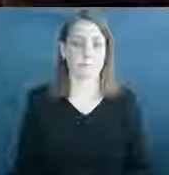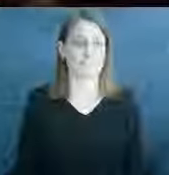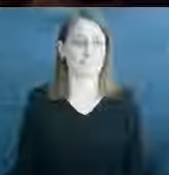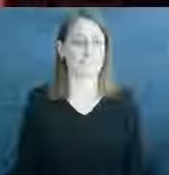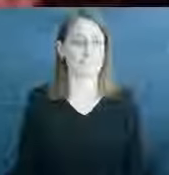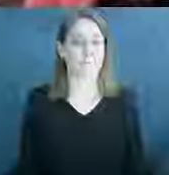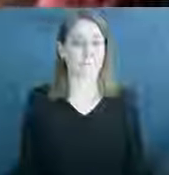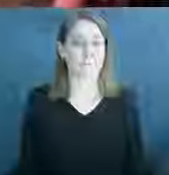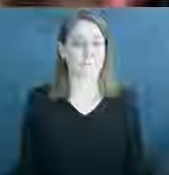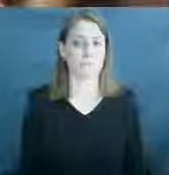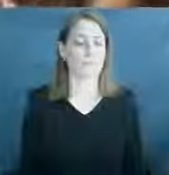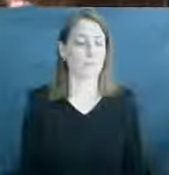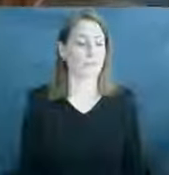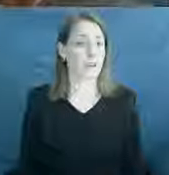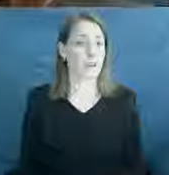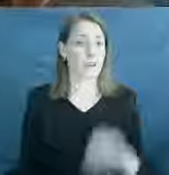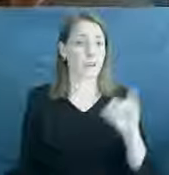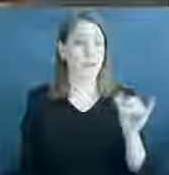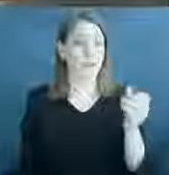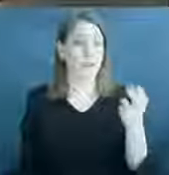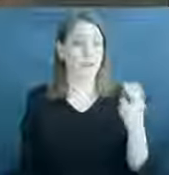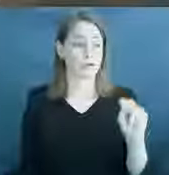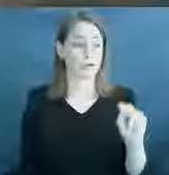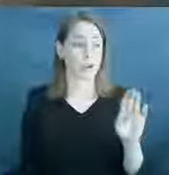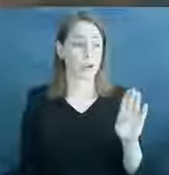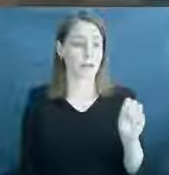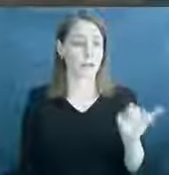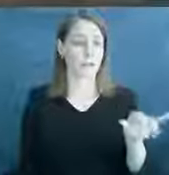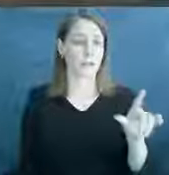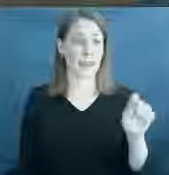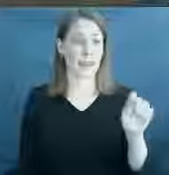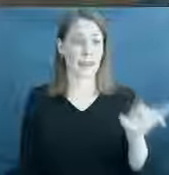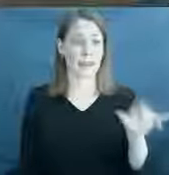where they've hung on to grammar schools.